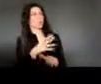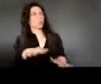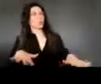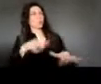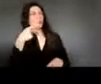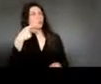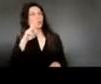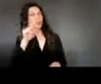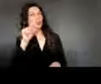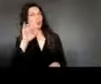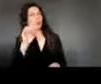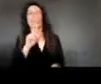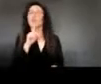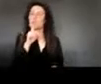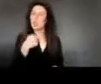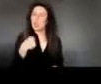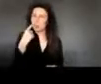to acknowledge the history of